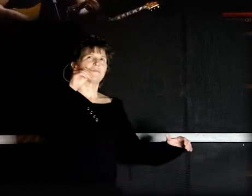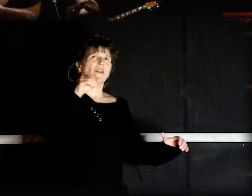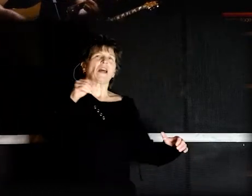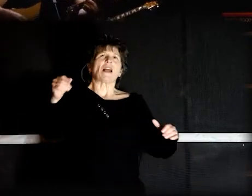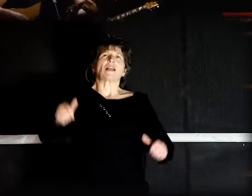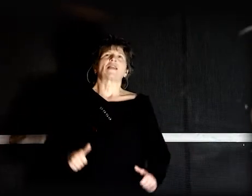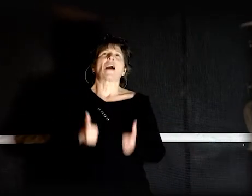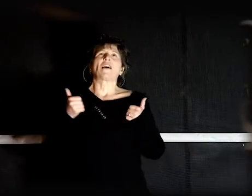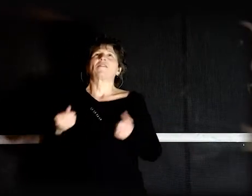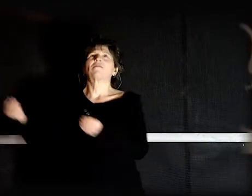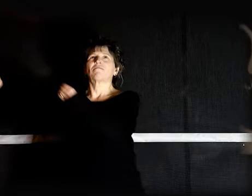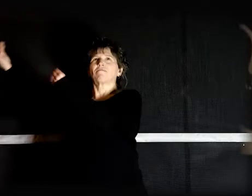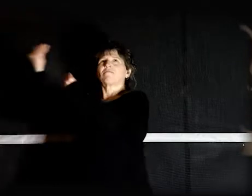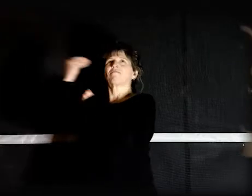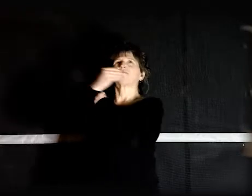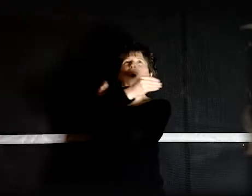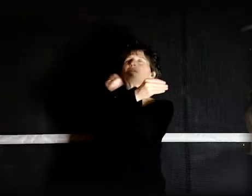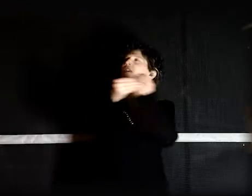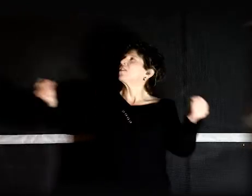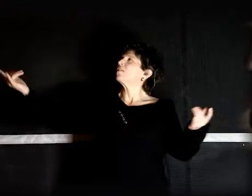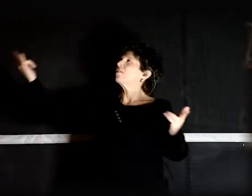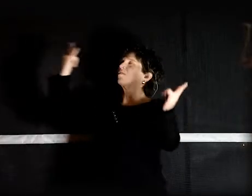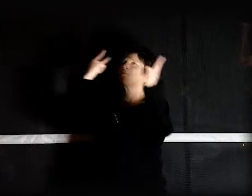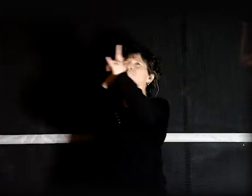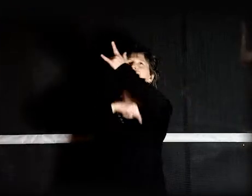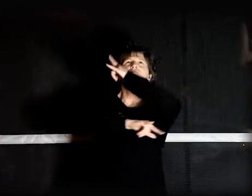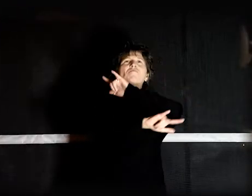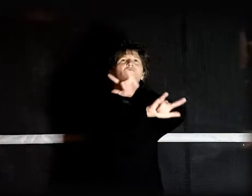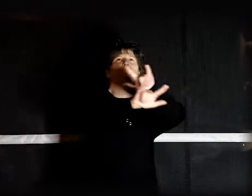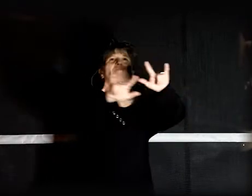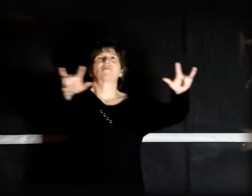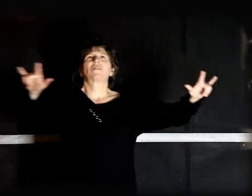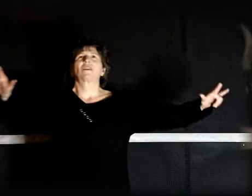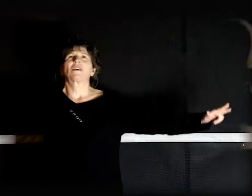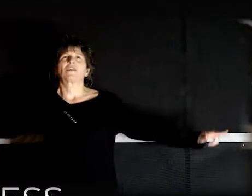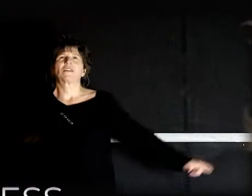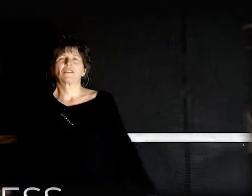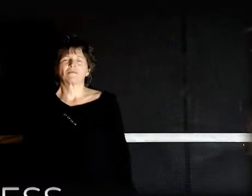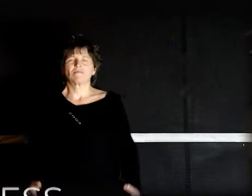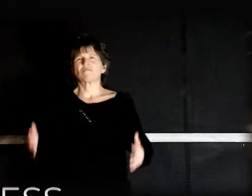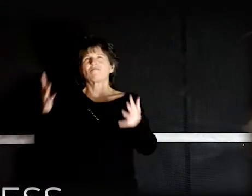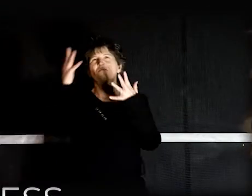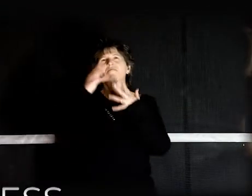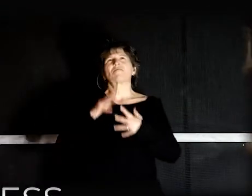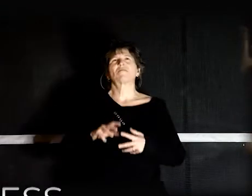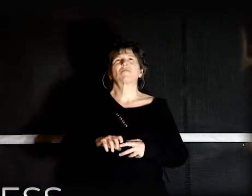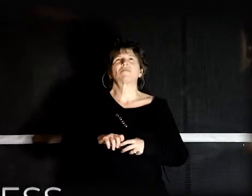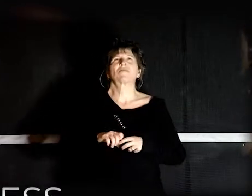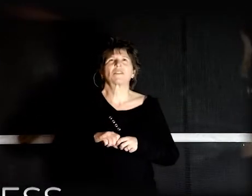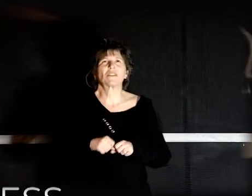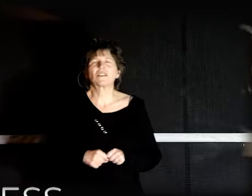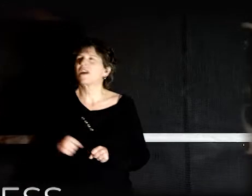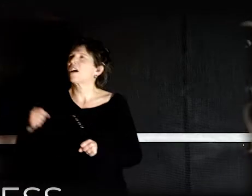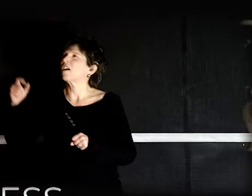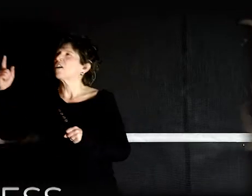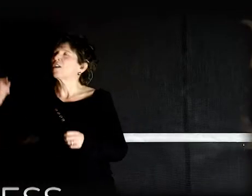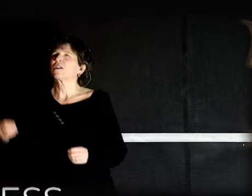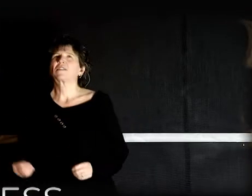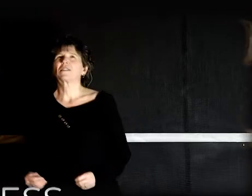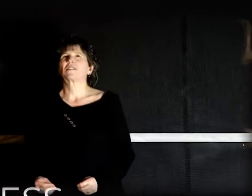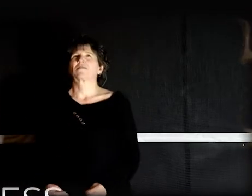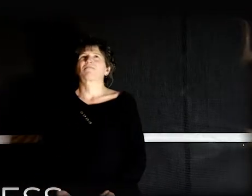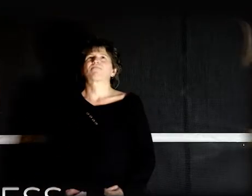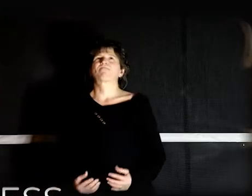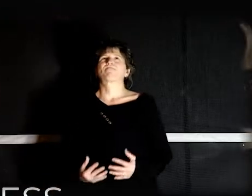You give life, you are love, you bring light to